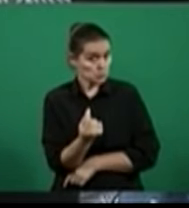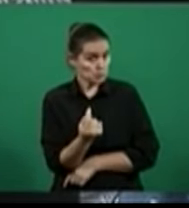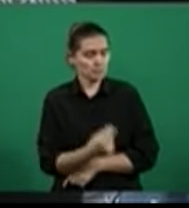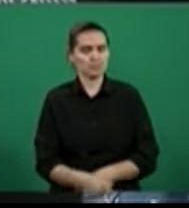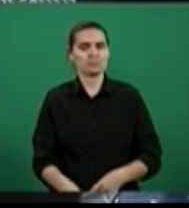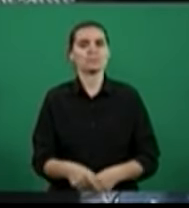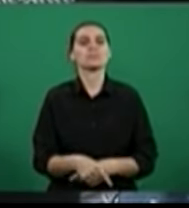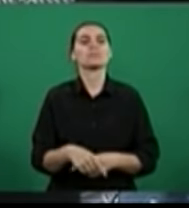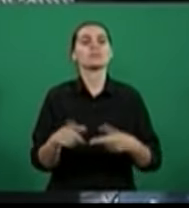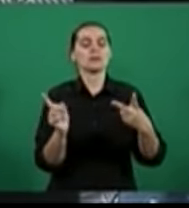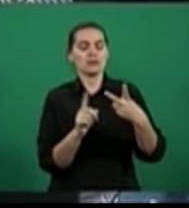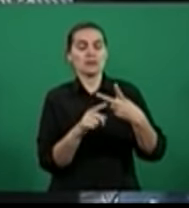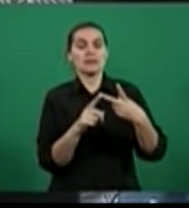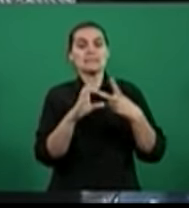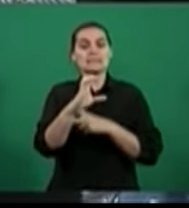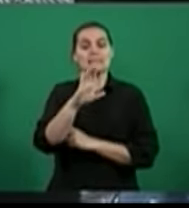CPI has risen